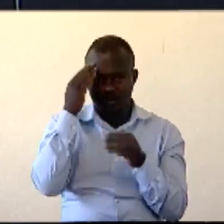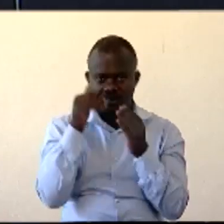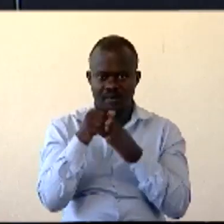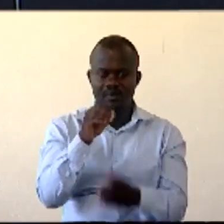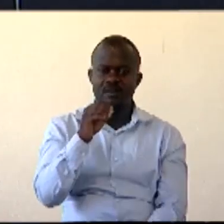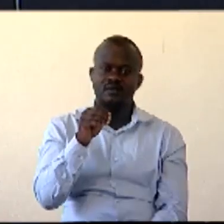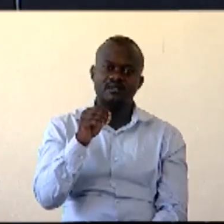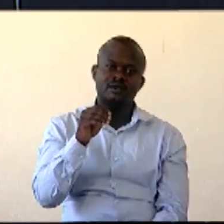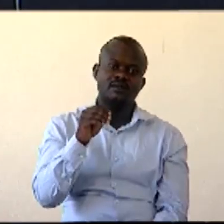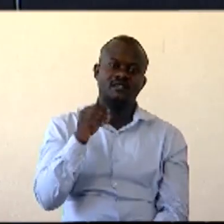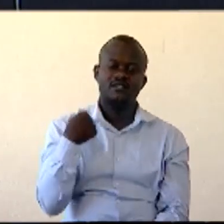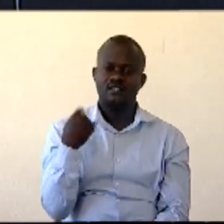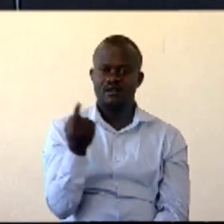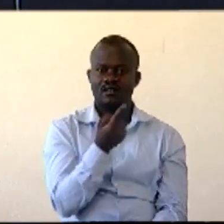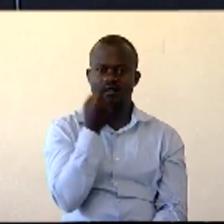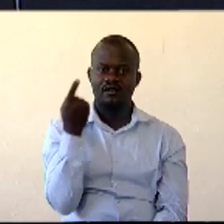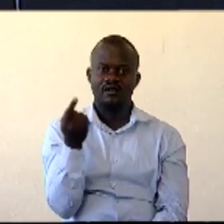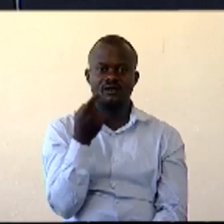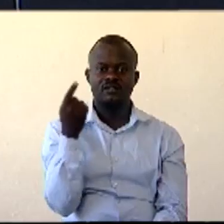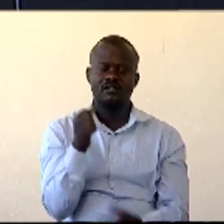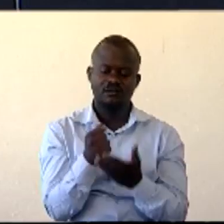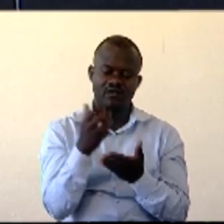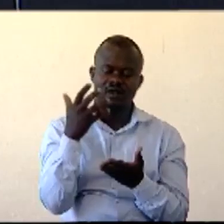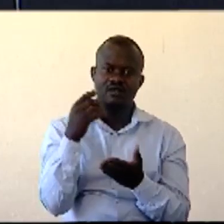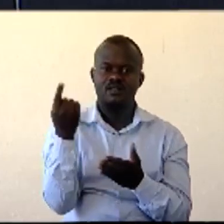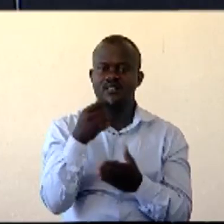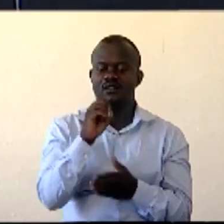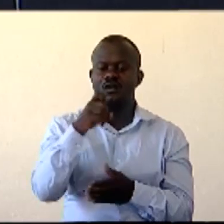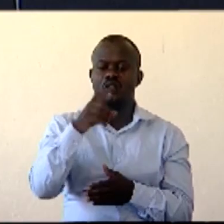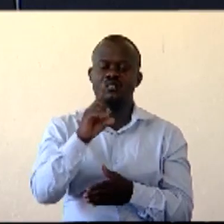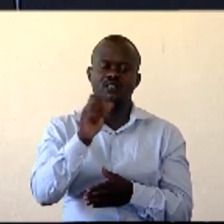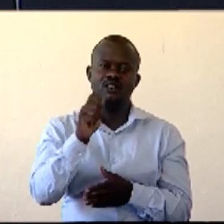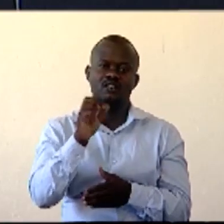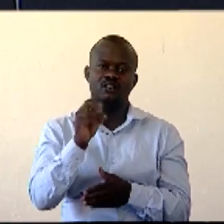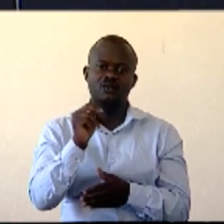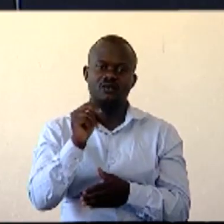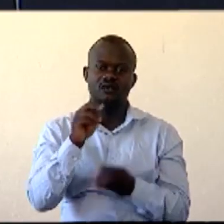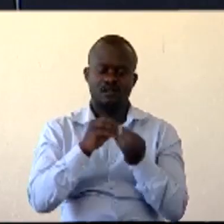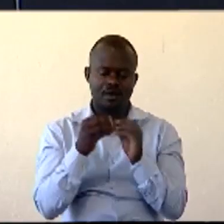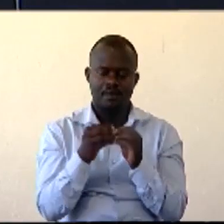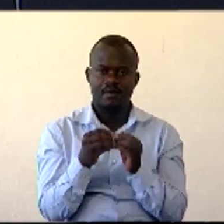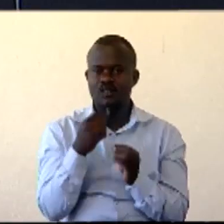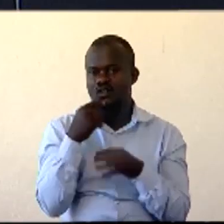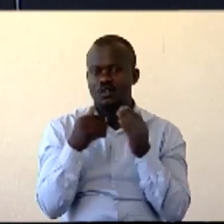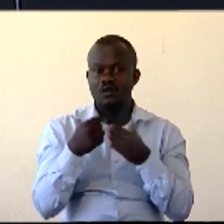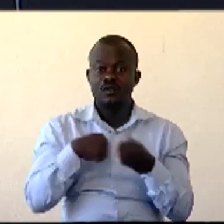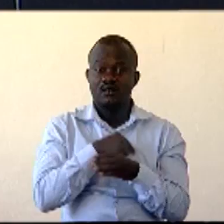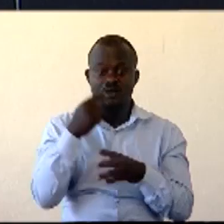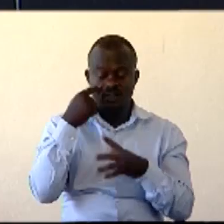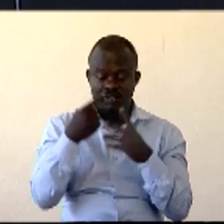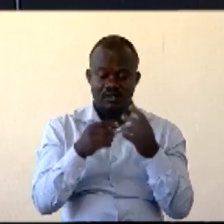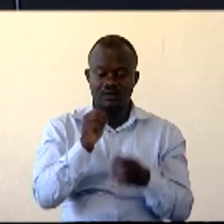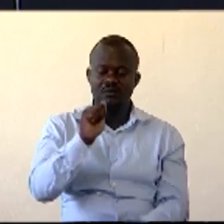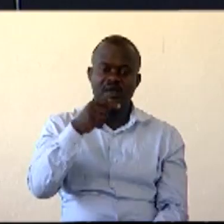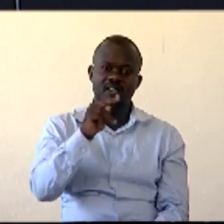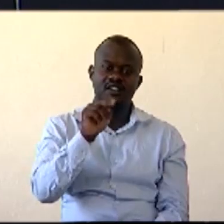only one single variance, single oxidation number, oxidation state. So we say this is magnesium